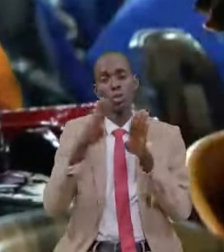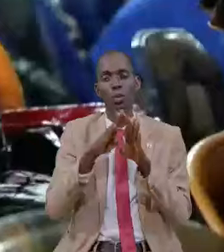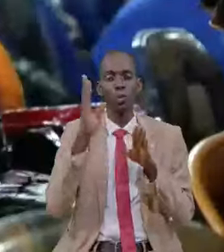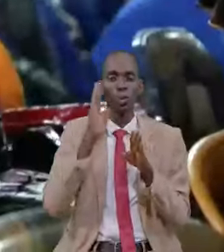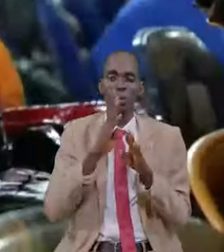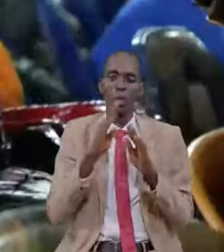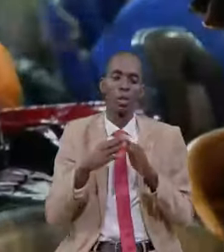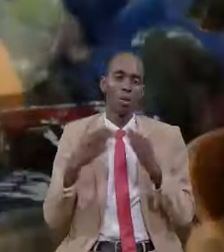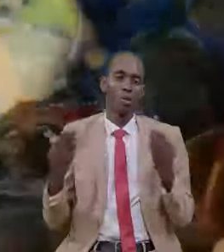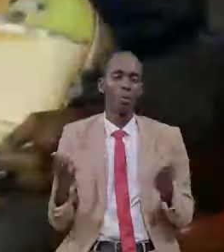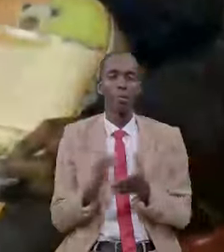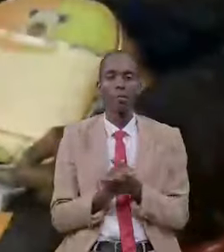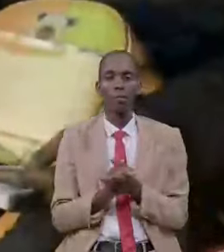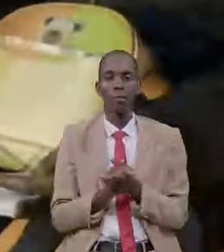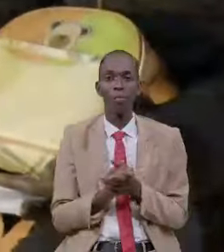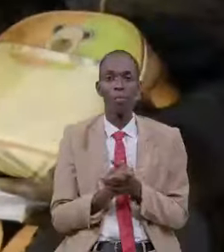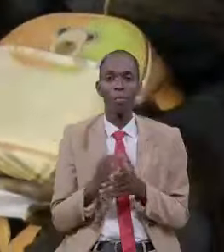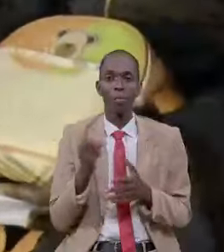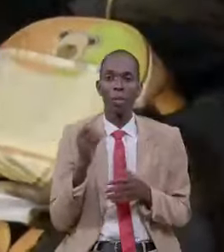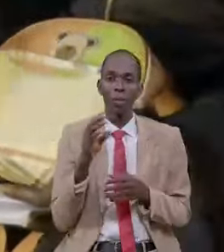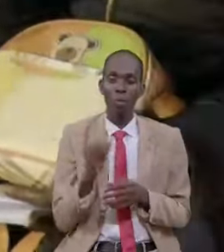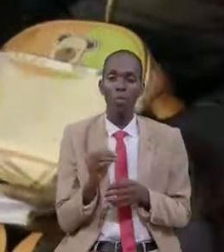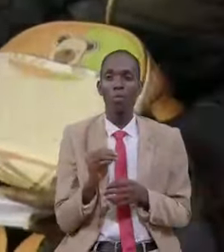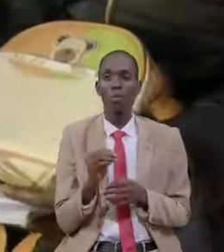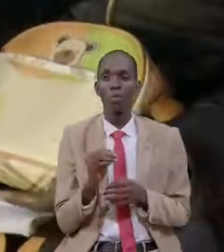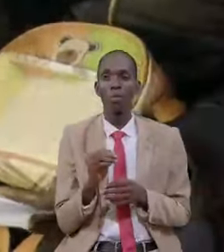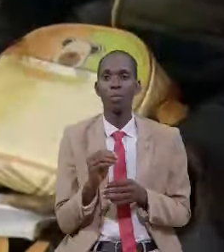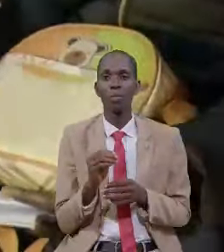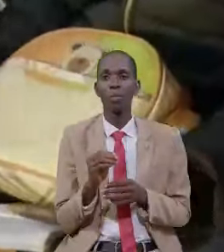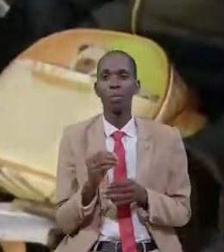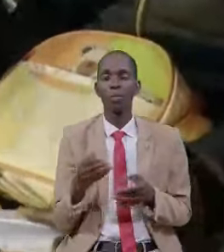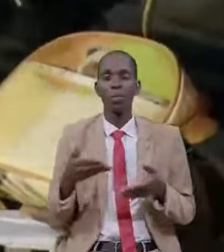So please, counselors, let's hasten up.